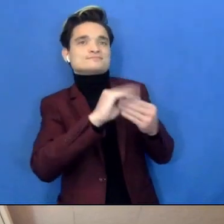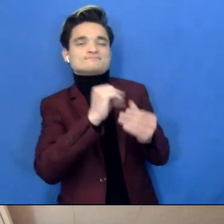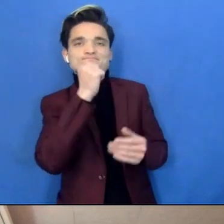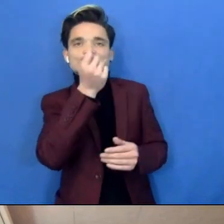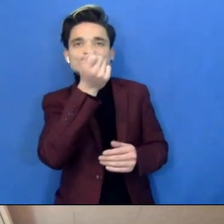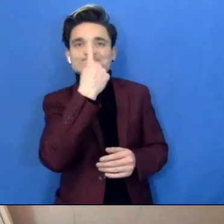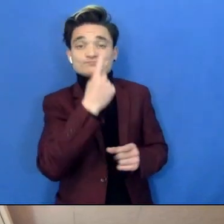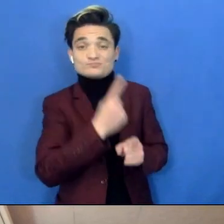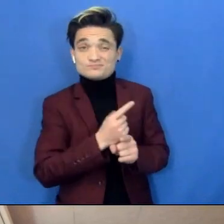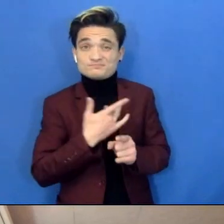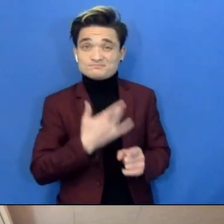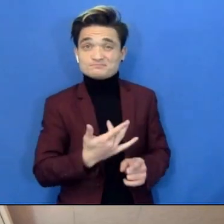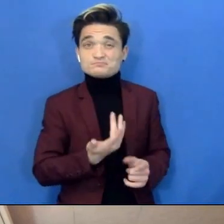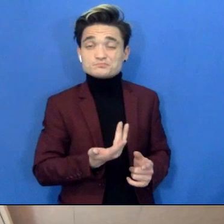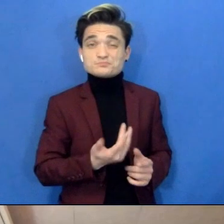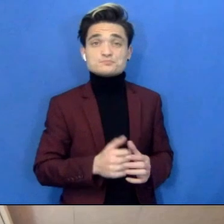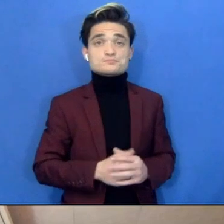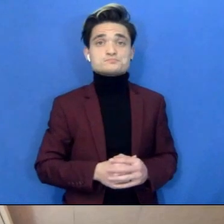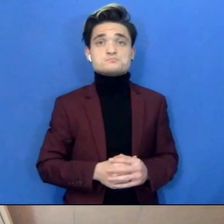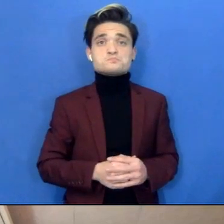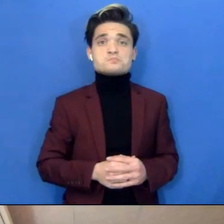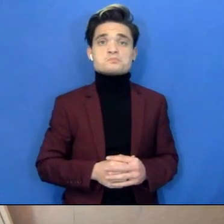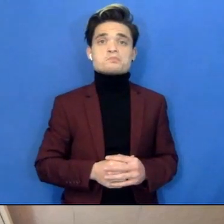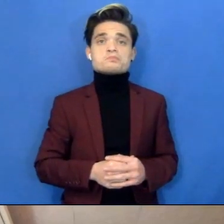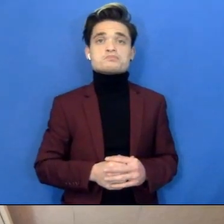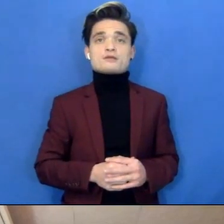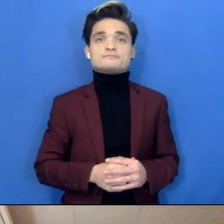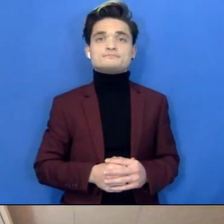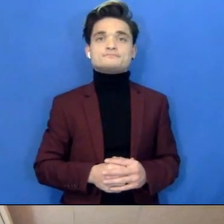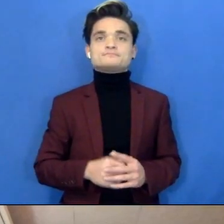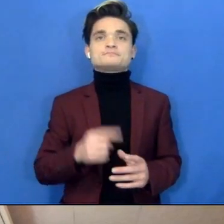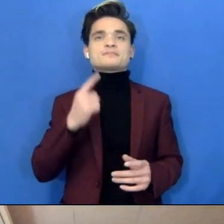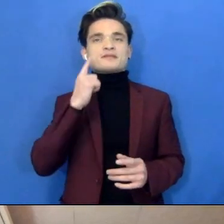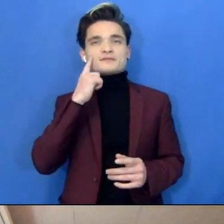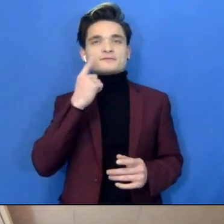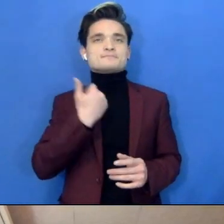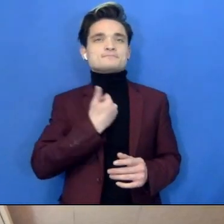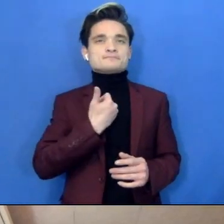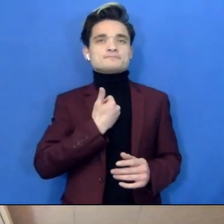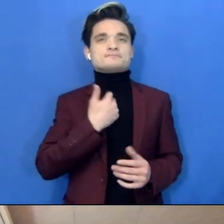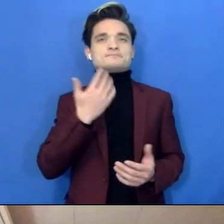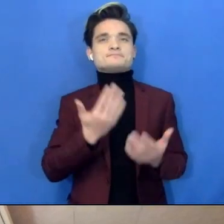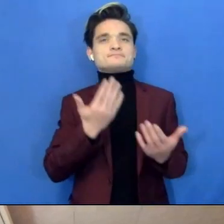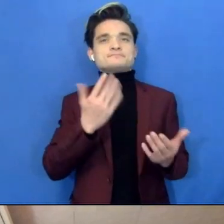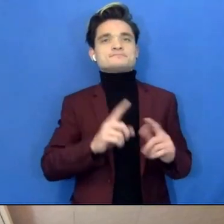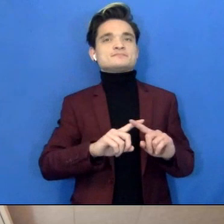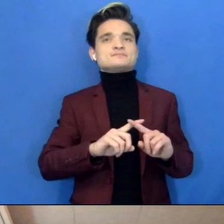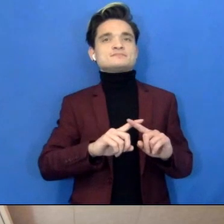I think I'm a different improviser in Spanish than in English than in French.